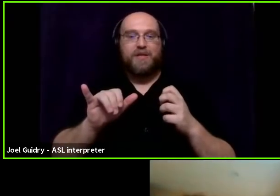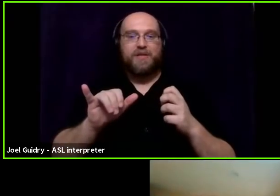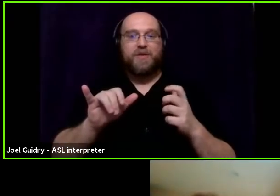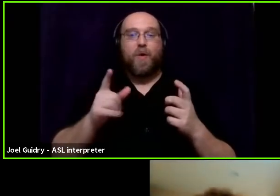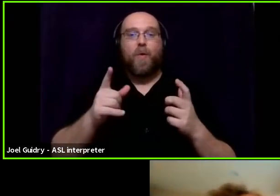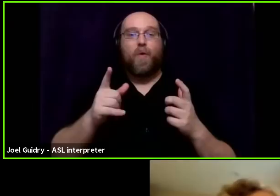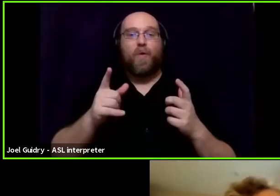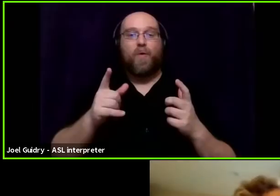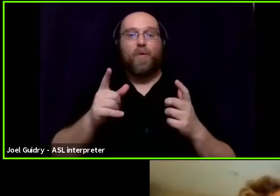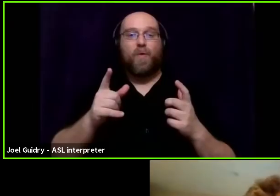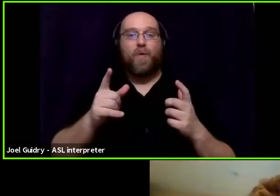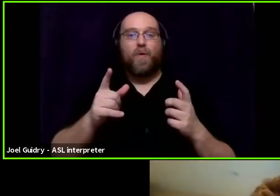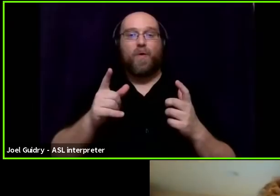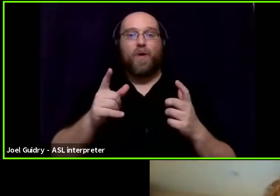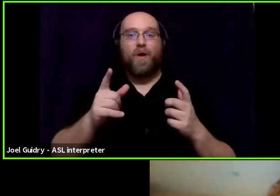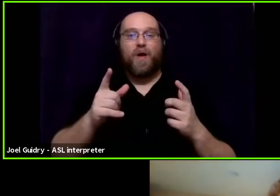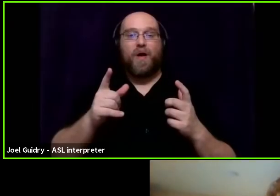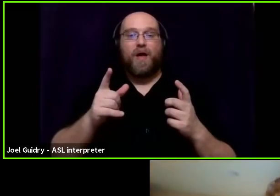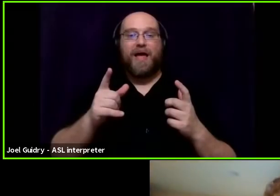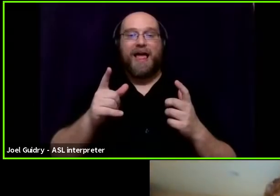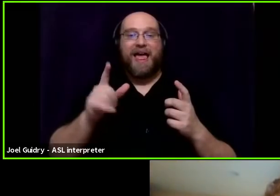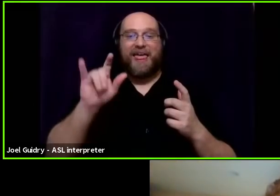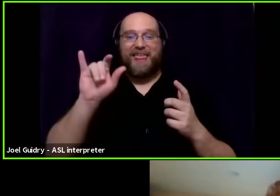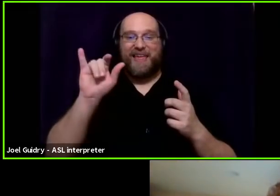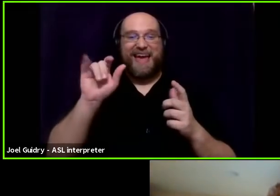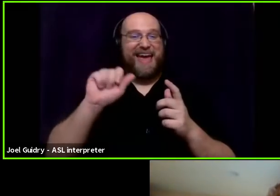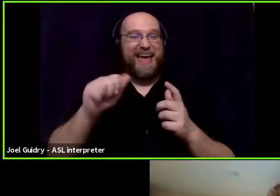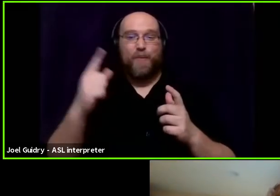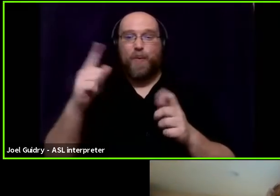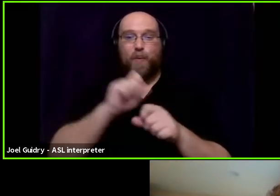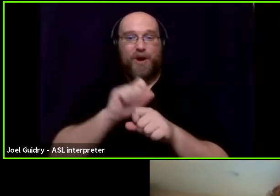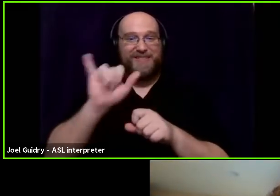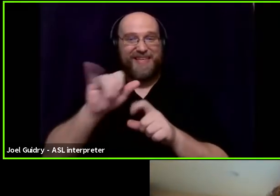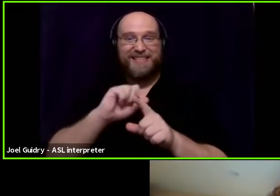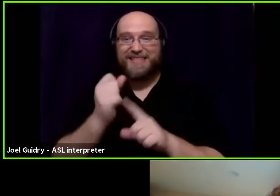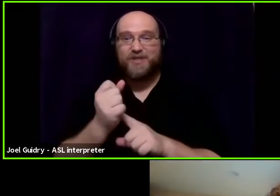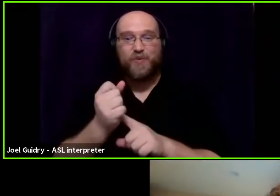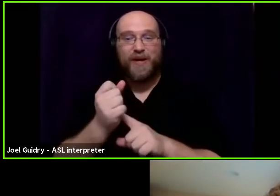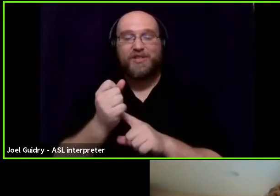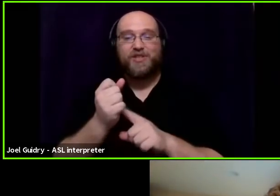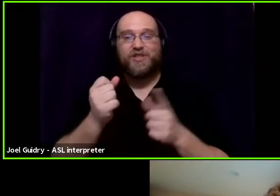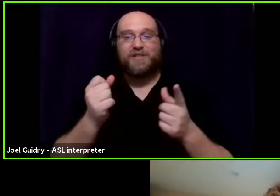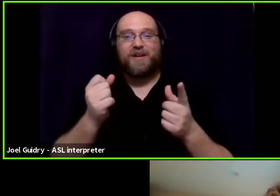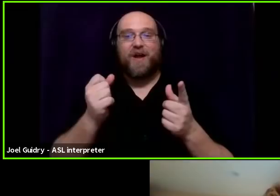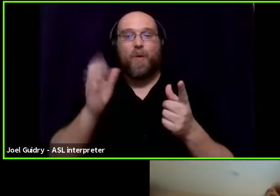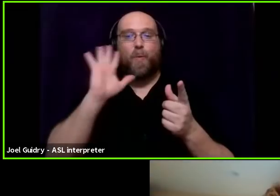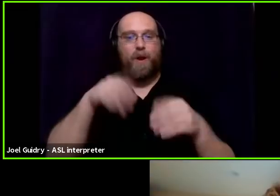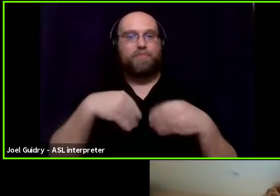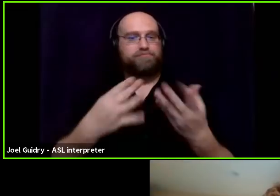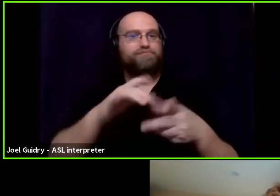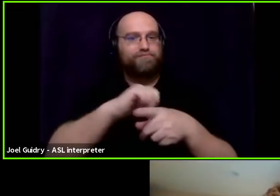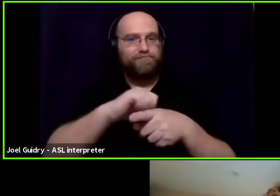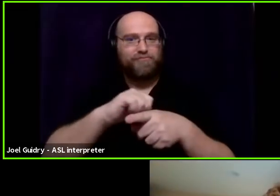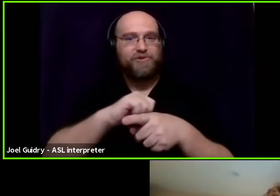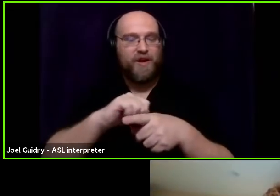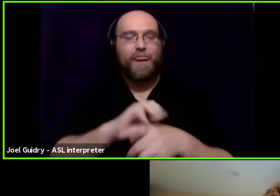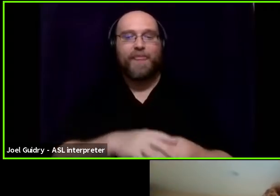going to need to be given to anyone in that situation, whether it's the cafeteria and we're sharing